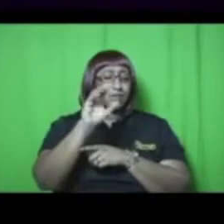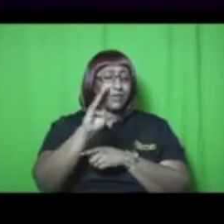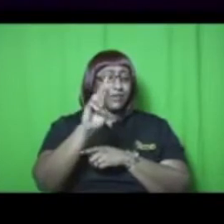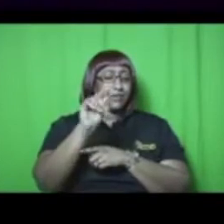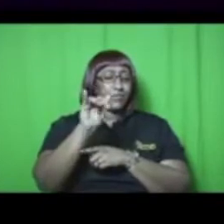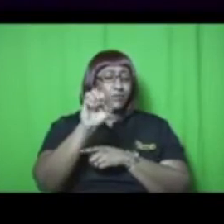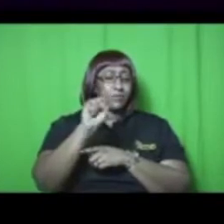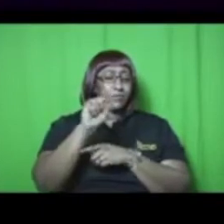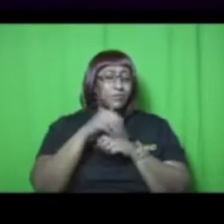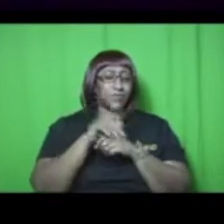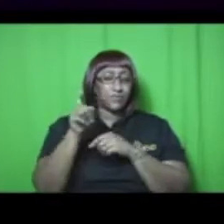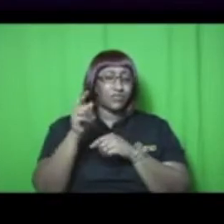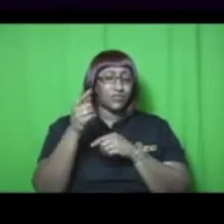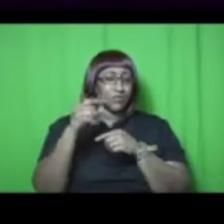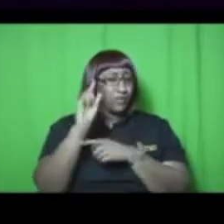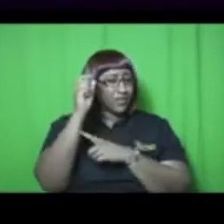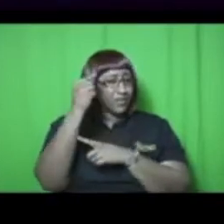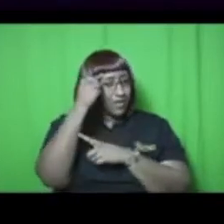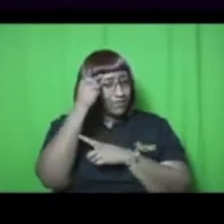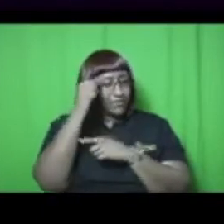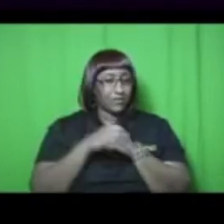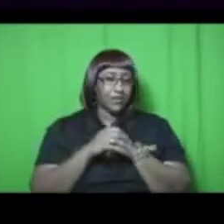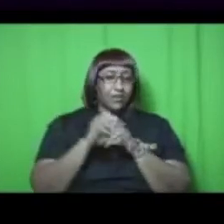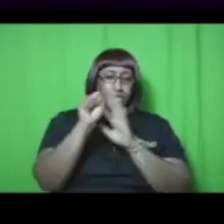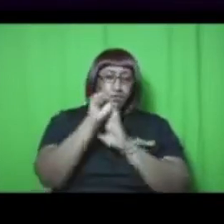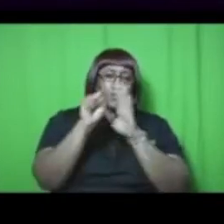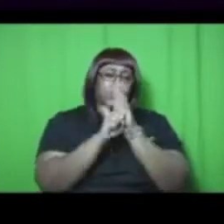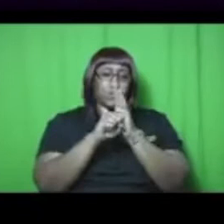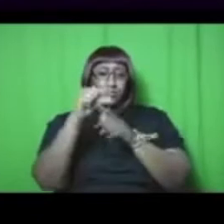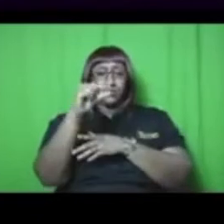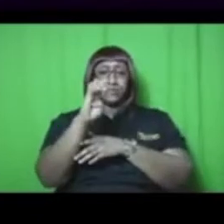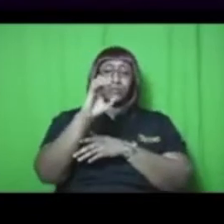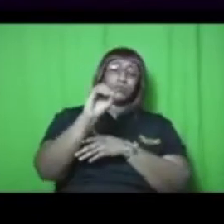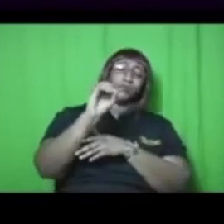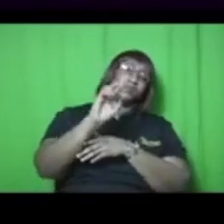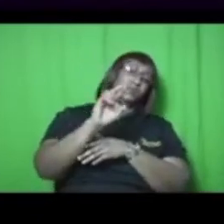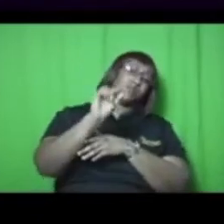ran for governor of the state of Georgia.